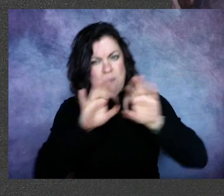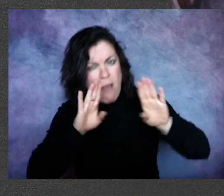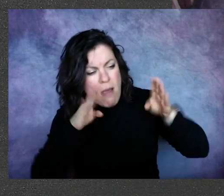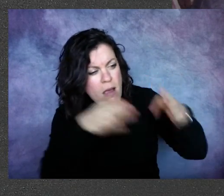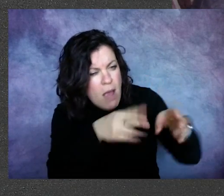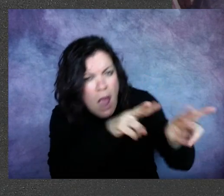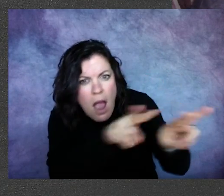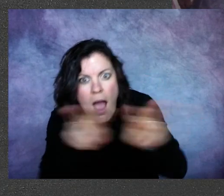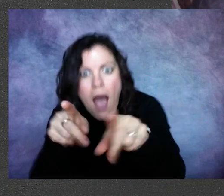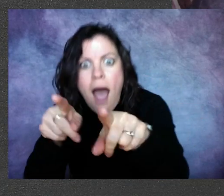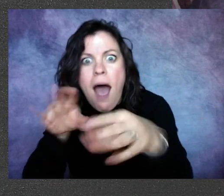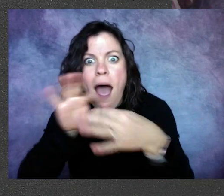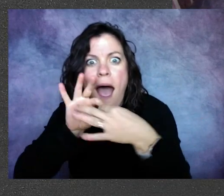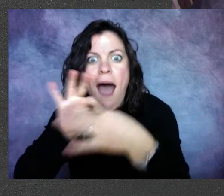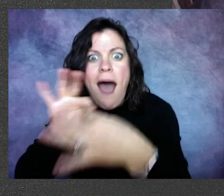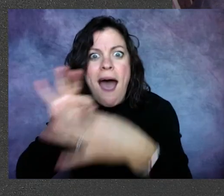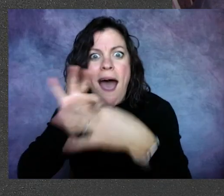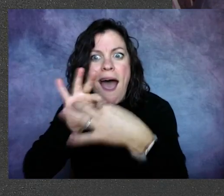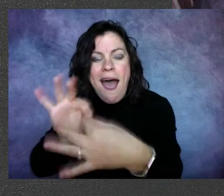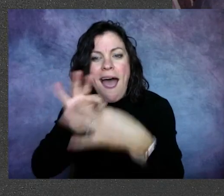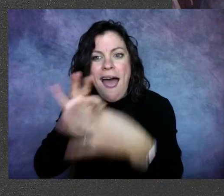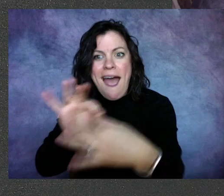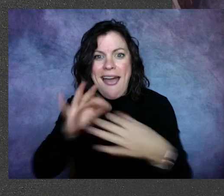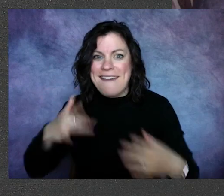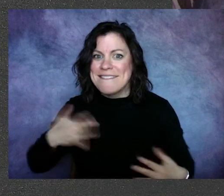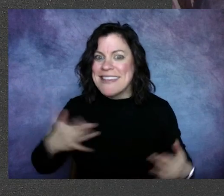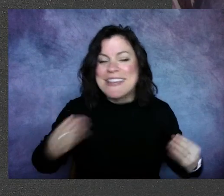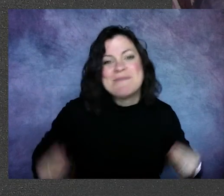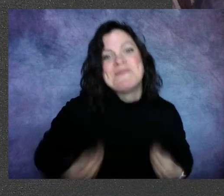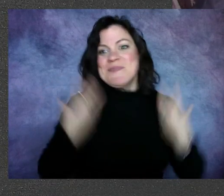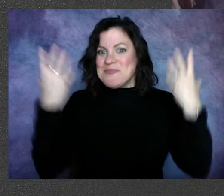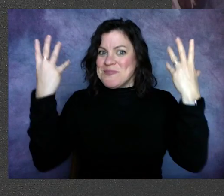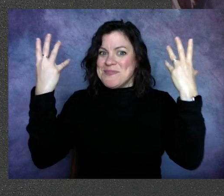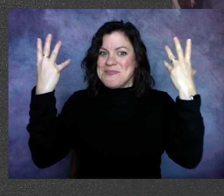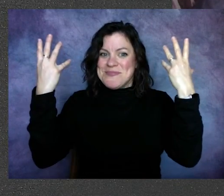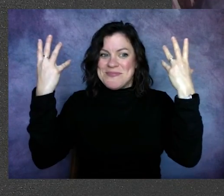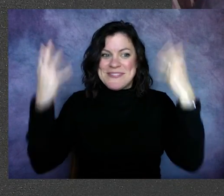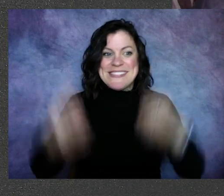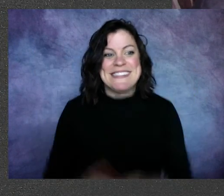can relate to, can make you say wahoo.